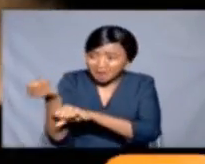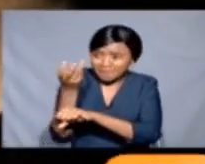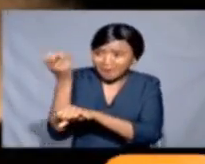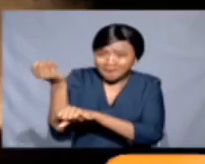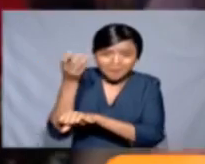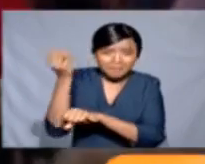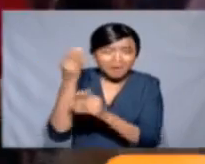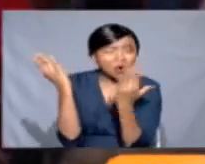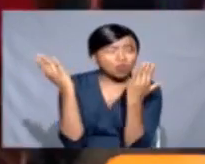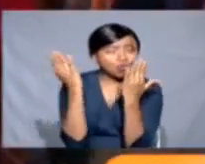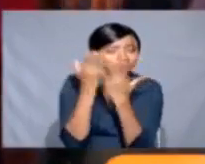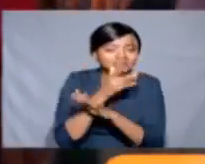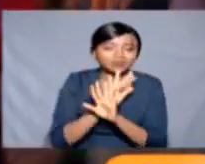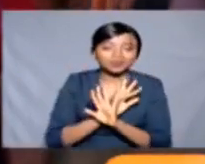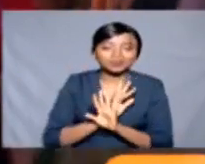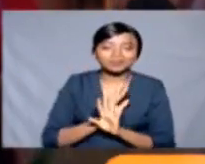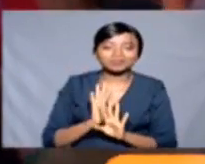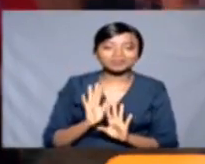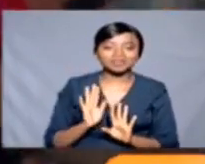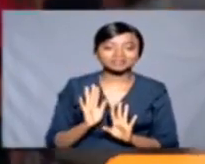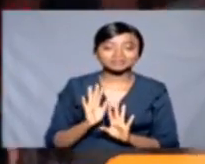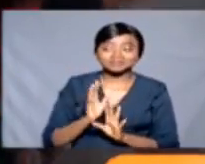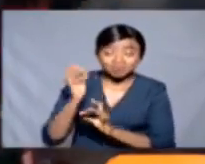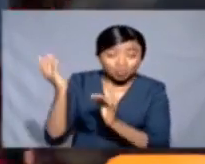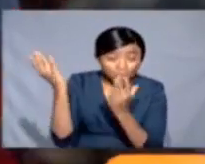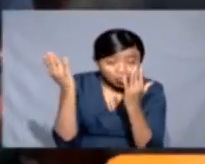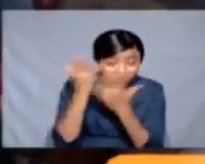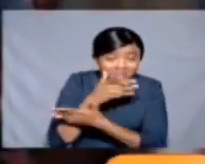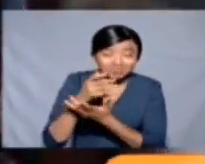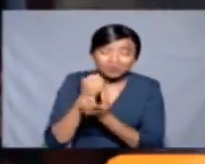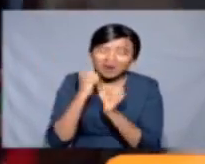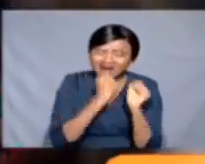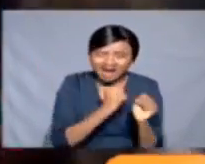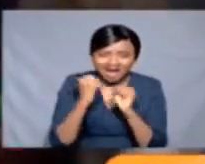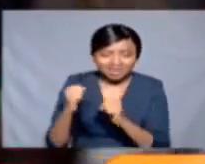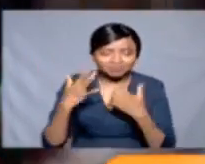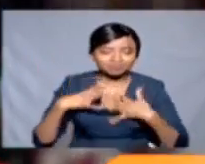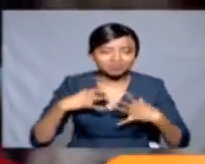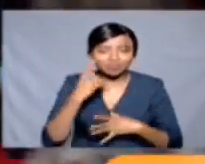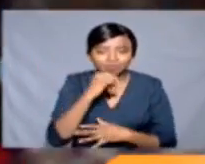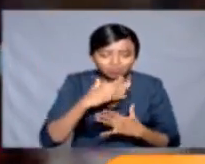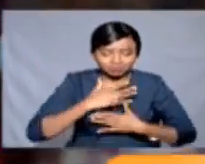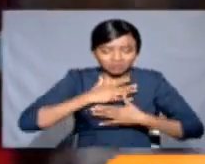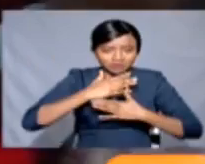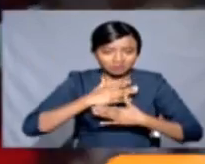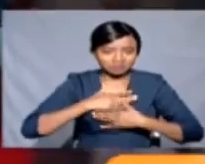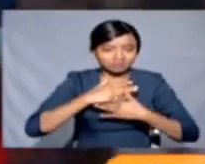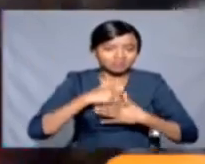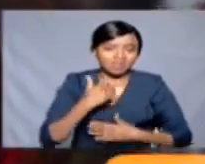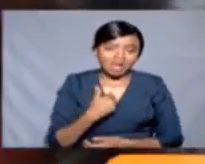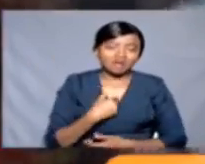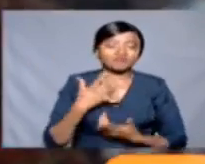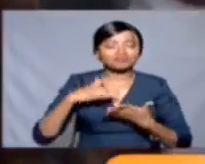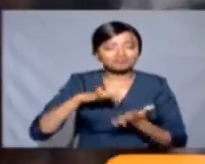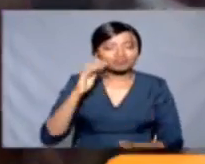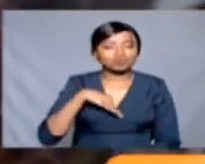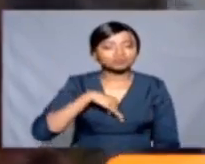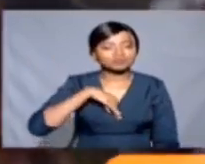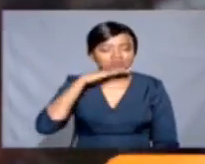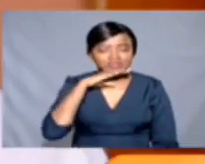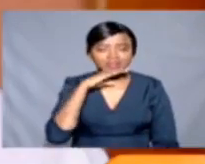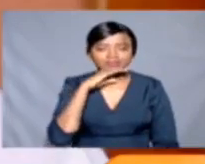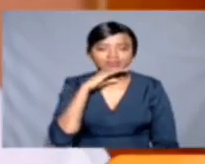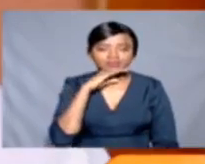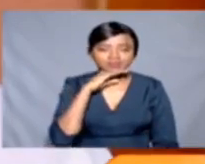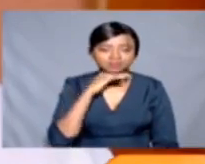emissions at night. Dangerous times for asthmatic patients. A good number have lost their lives during this